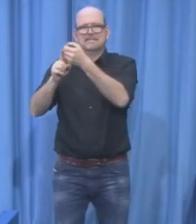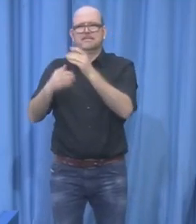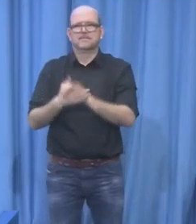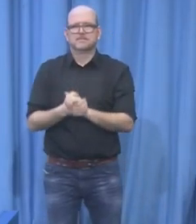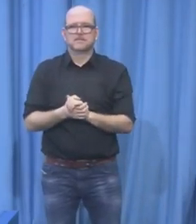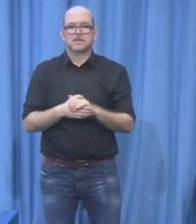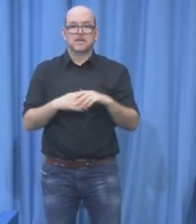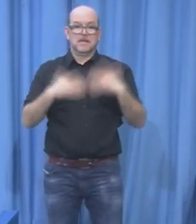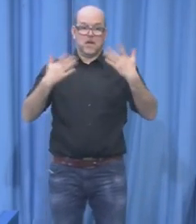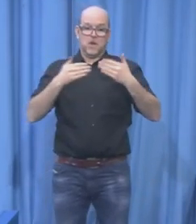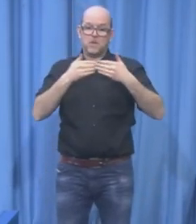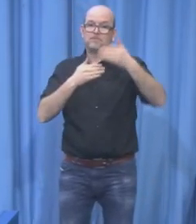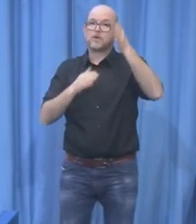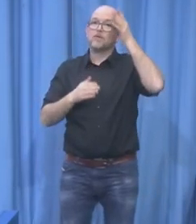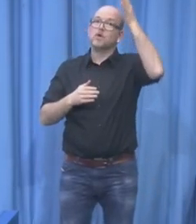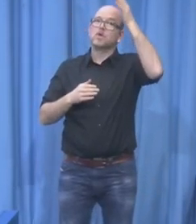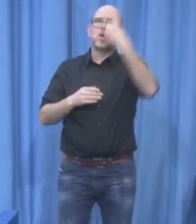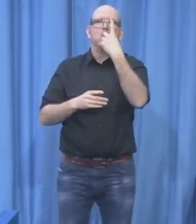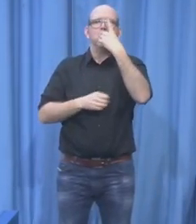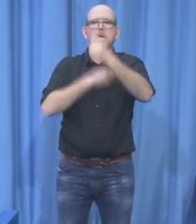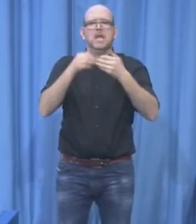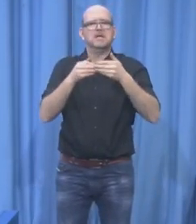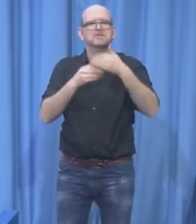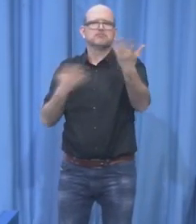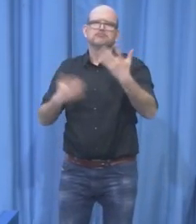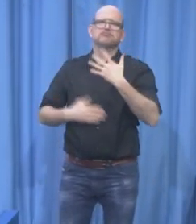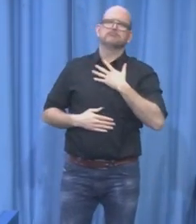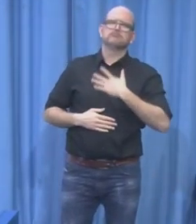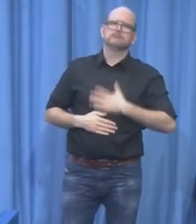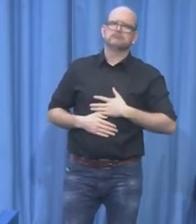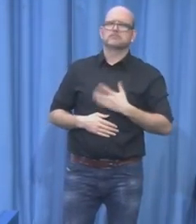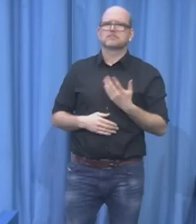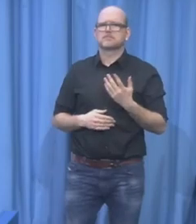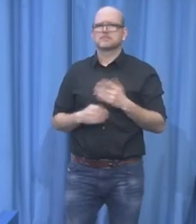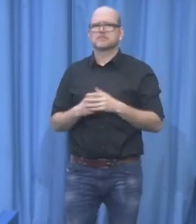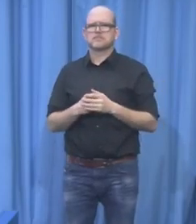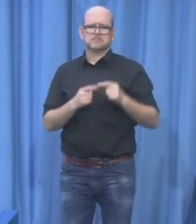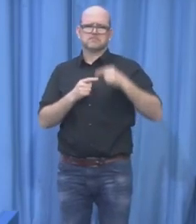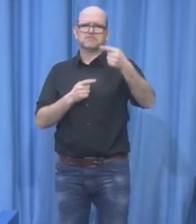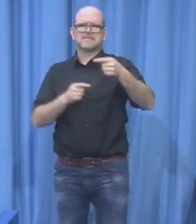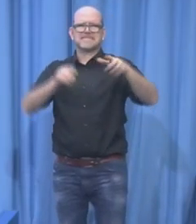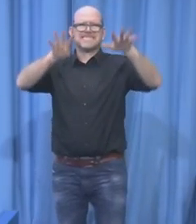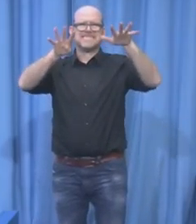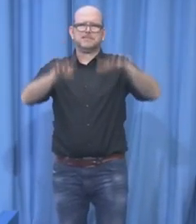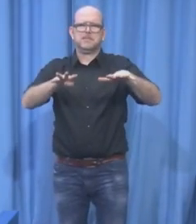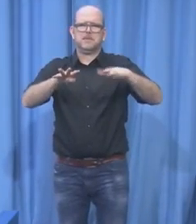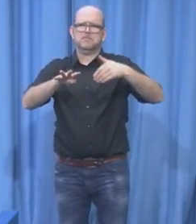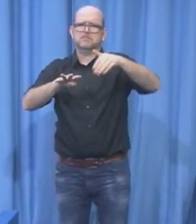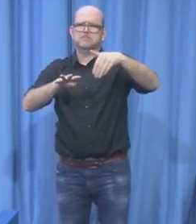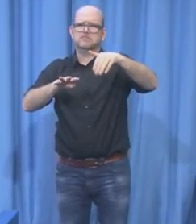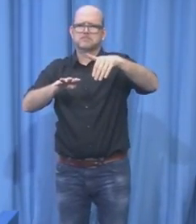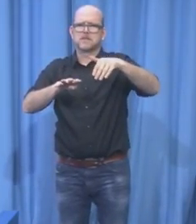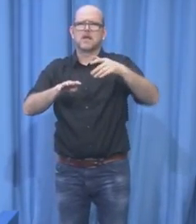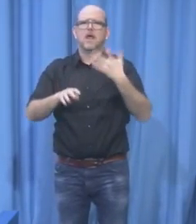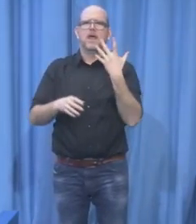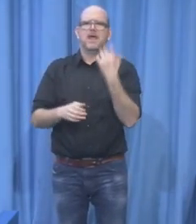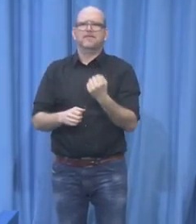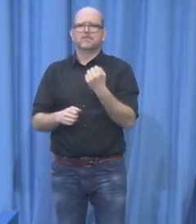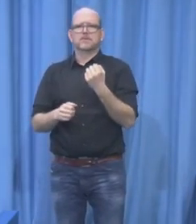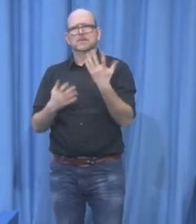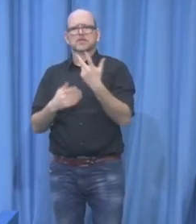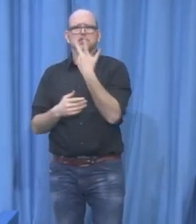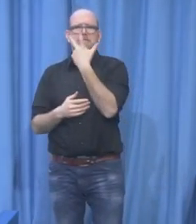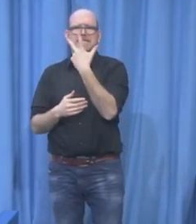length. And the object of the exercise is that they get three different opportunities. The third